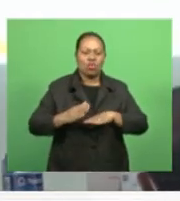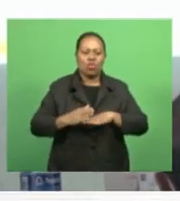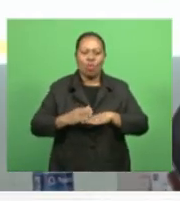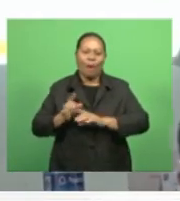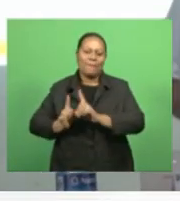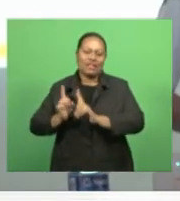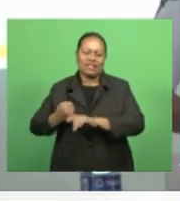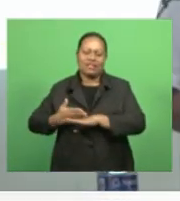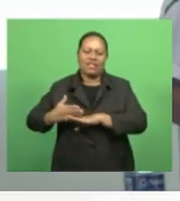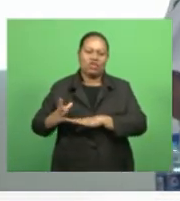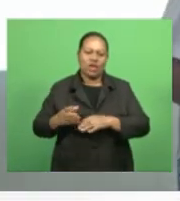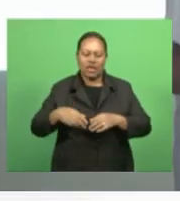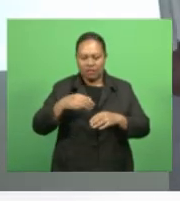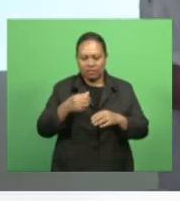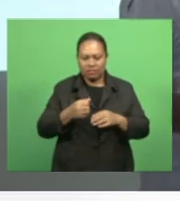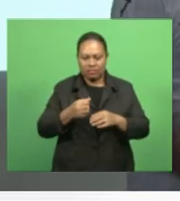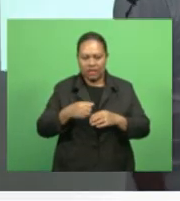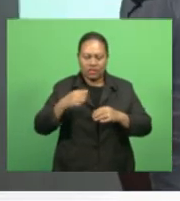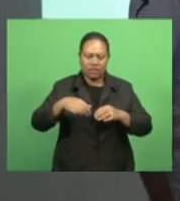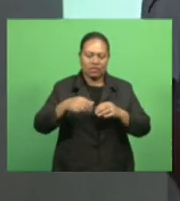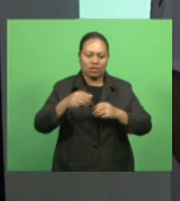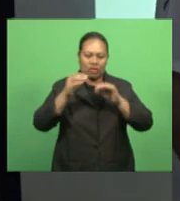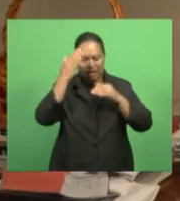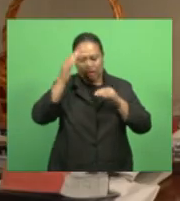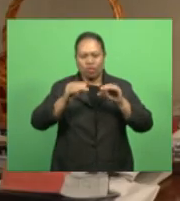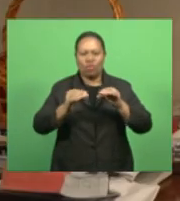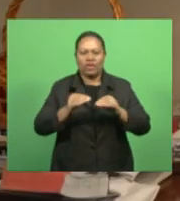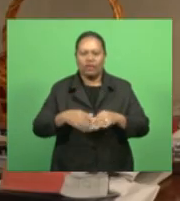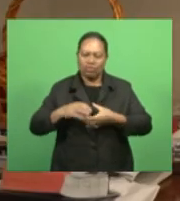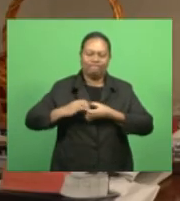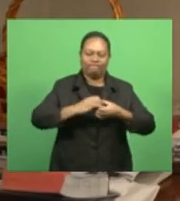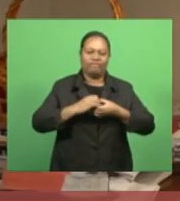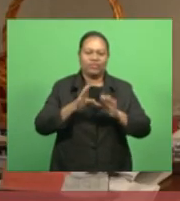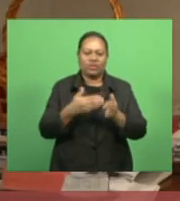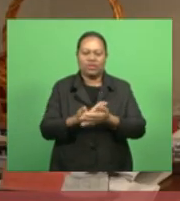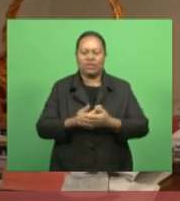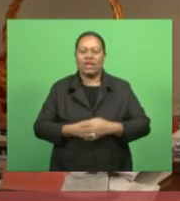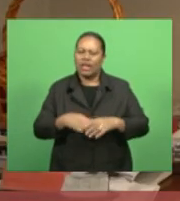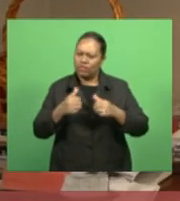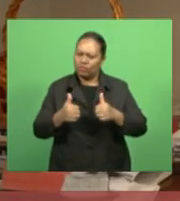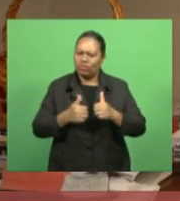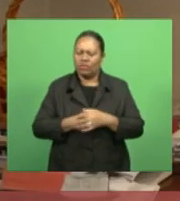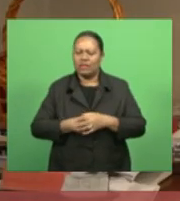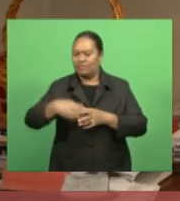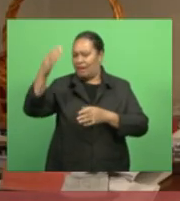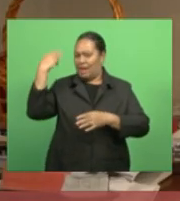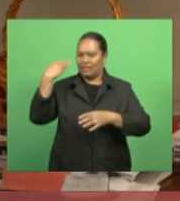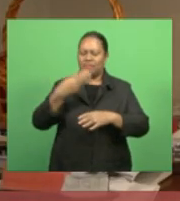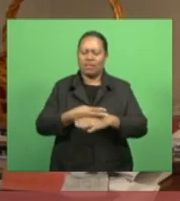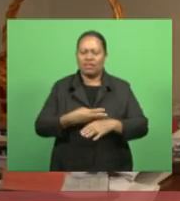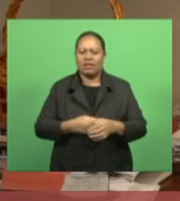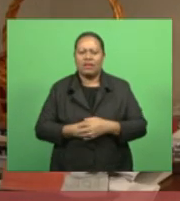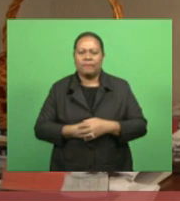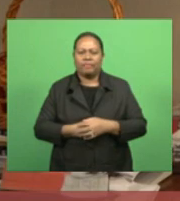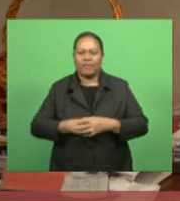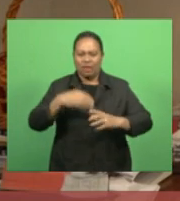with his new philosophy that the district coaches will have to abide by. We find it very necessary because the coach over the last 2 months during